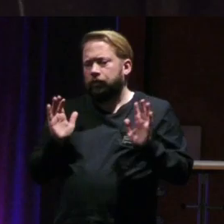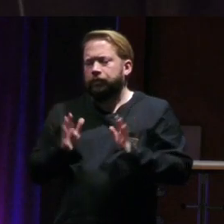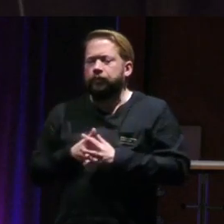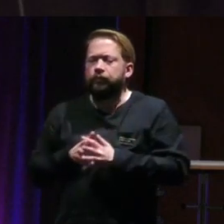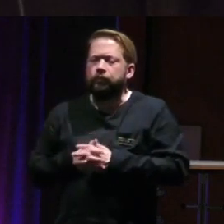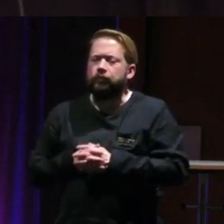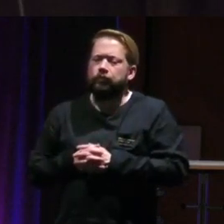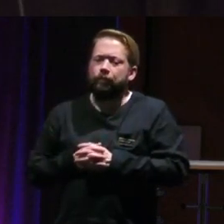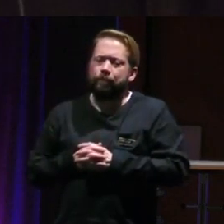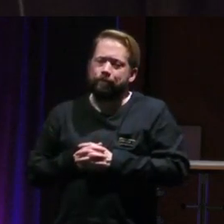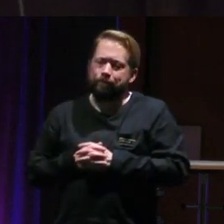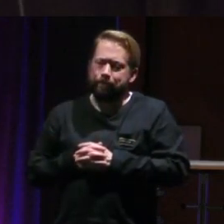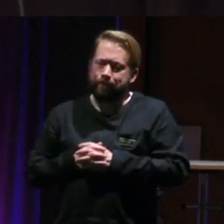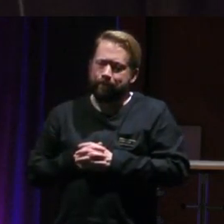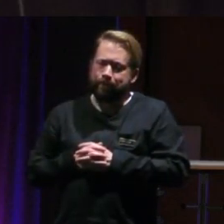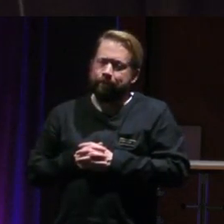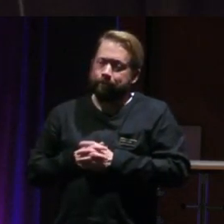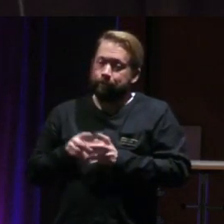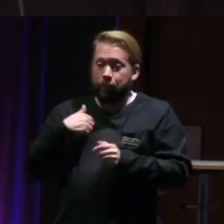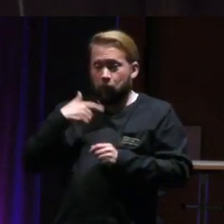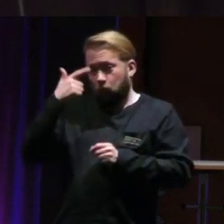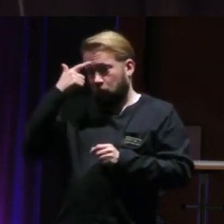I believe it's how it should work.